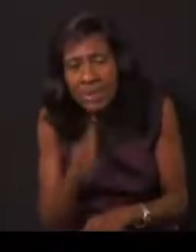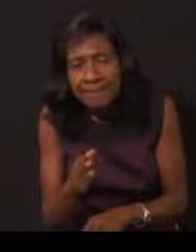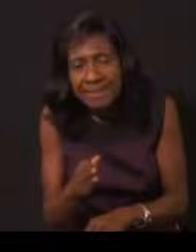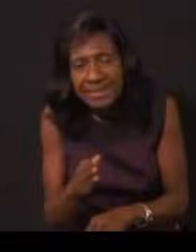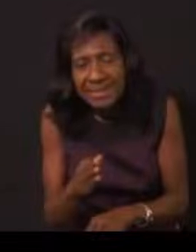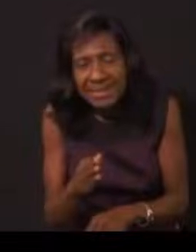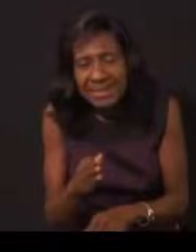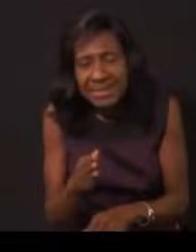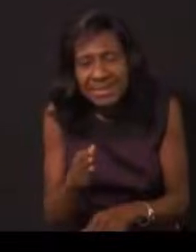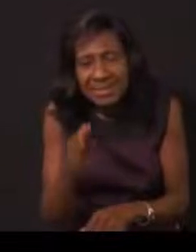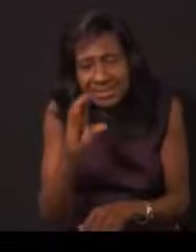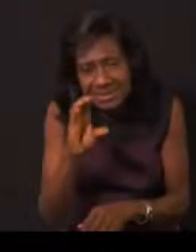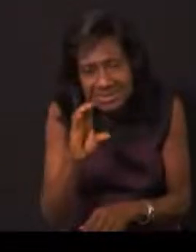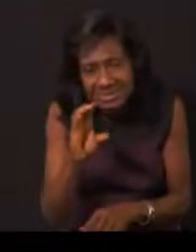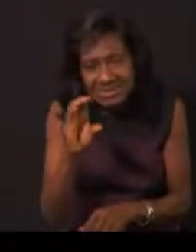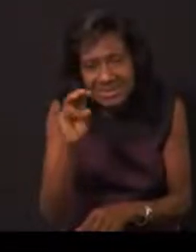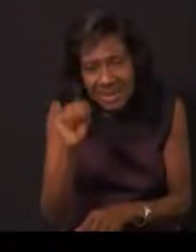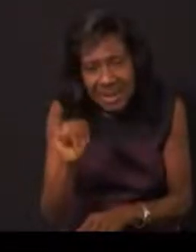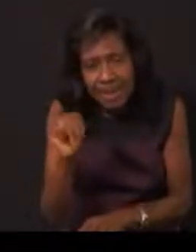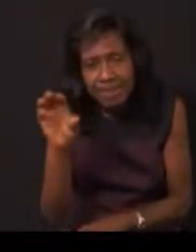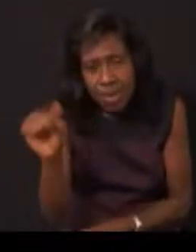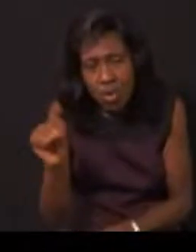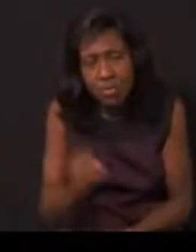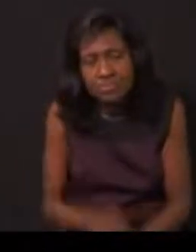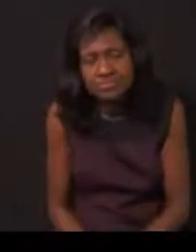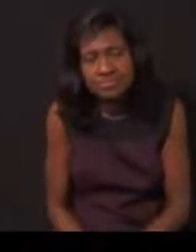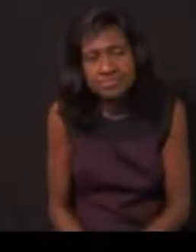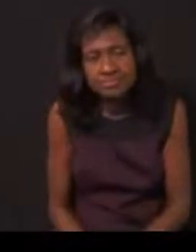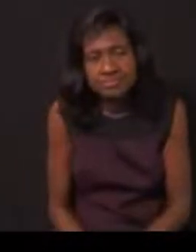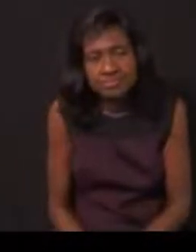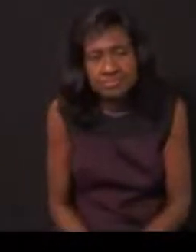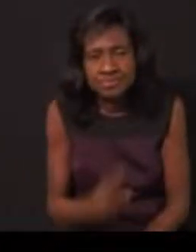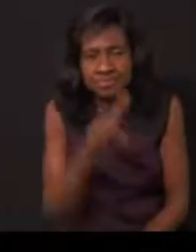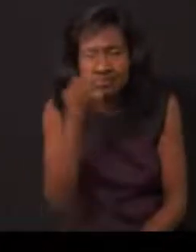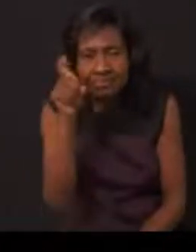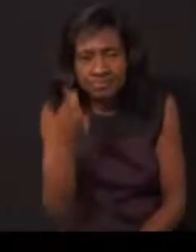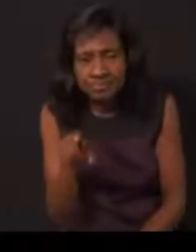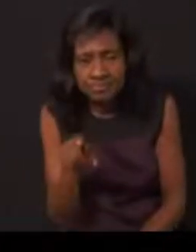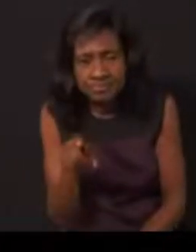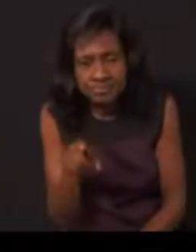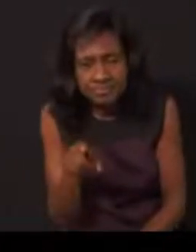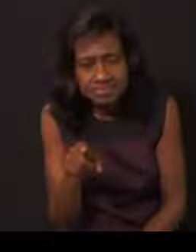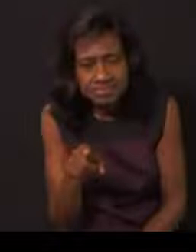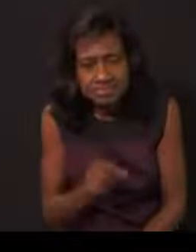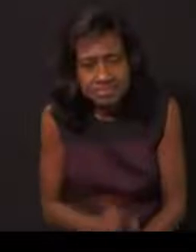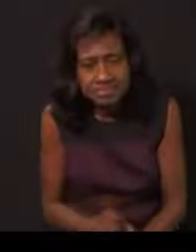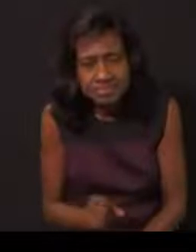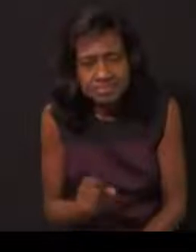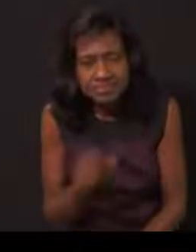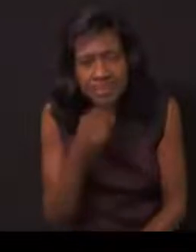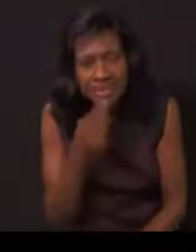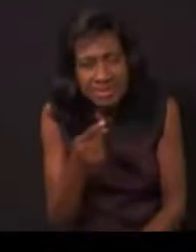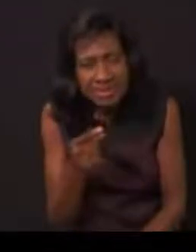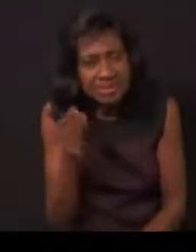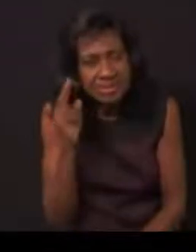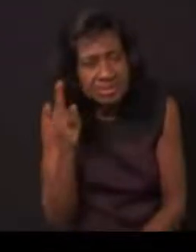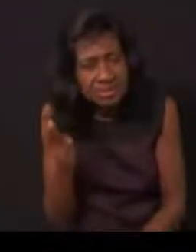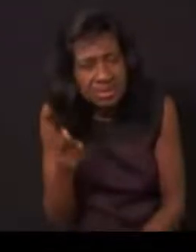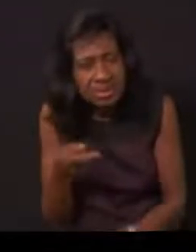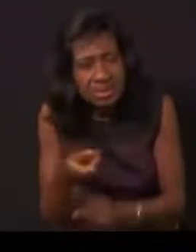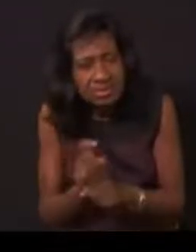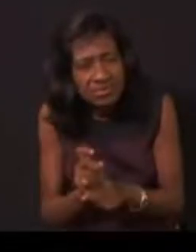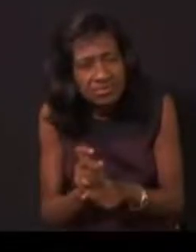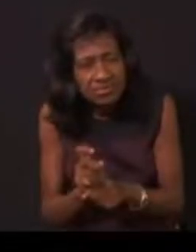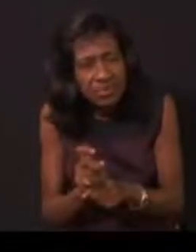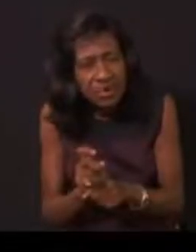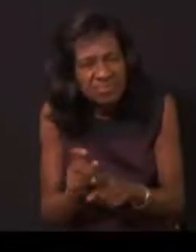likely directed at the Premier. So I've been hearing a lot of anecdotal things about Caymanian employees from a number of different industries, whether it's